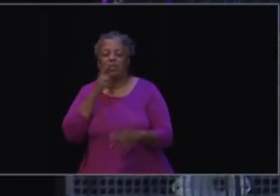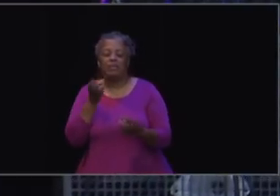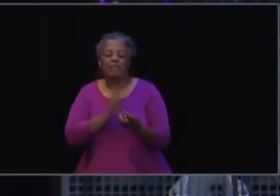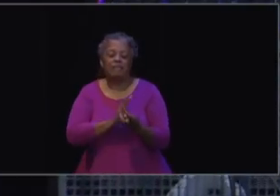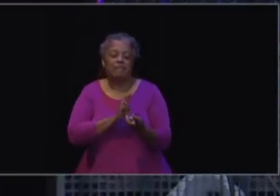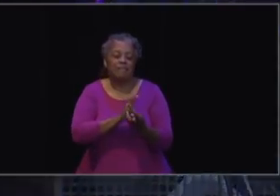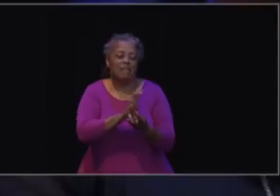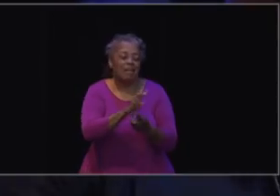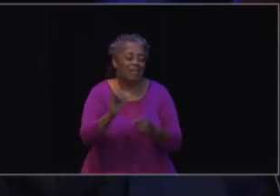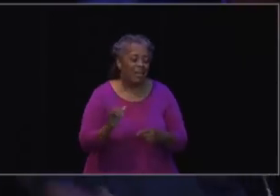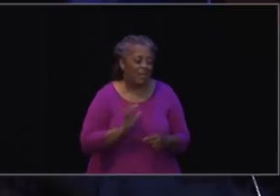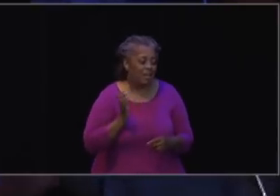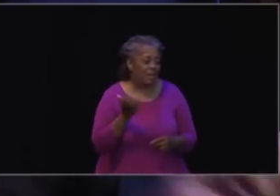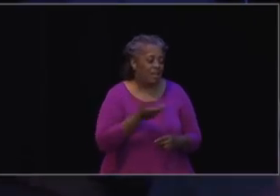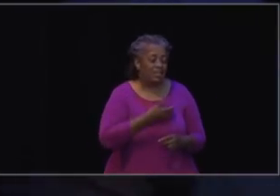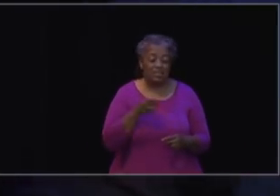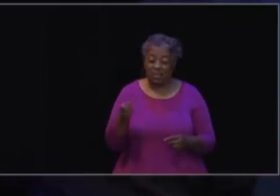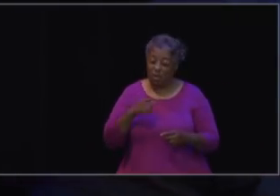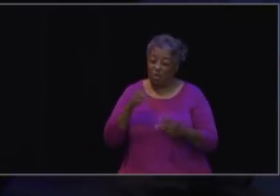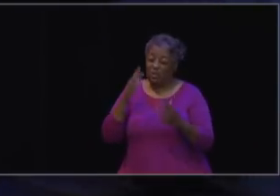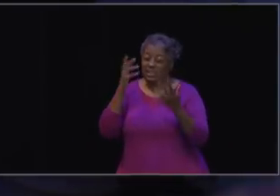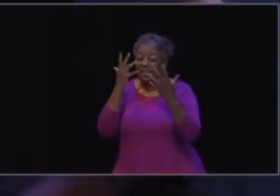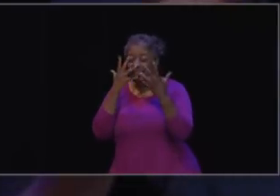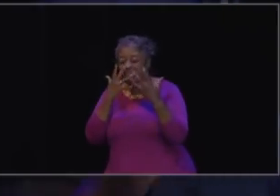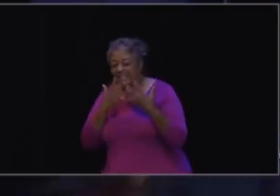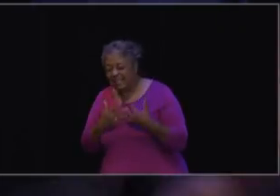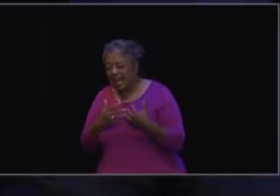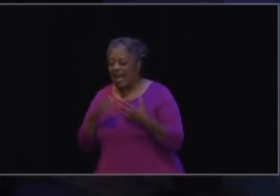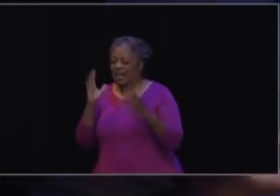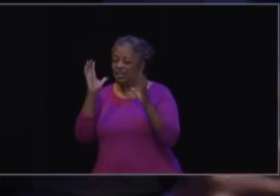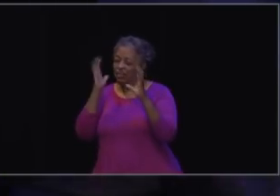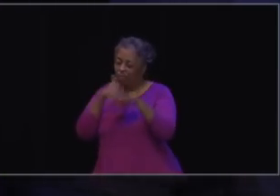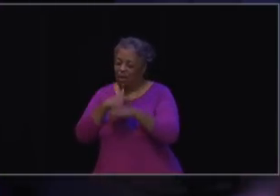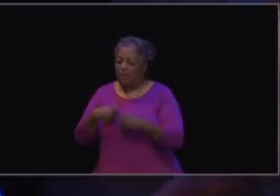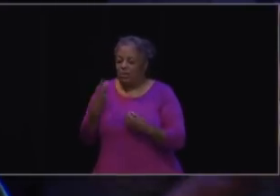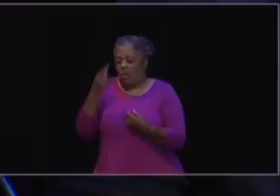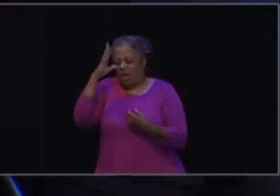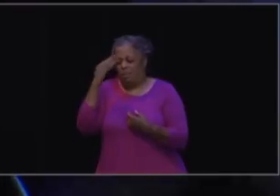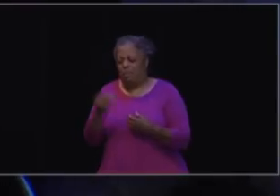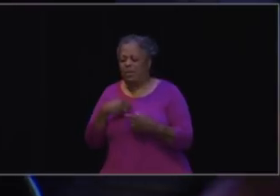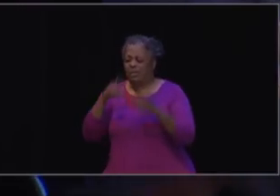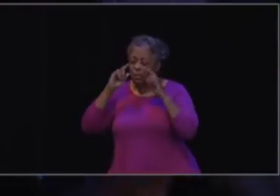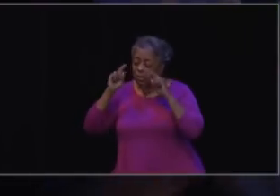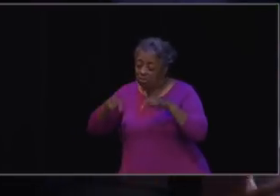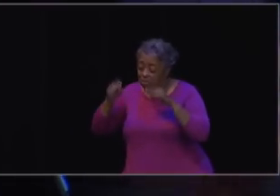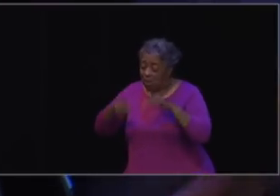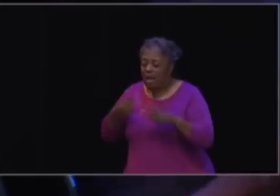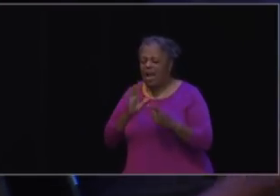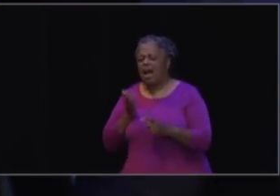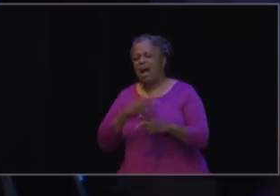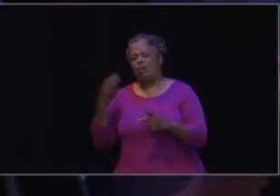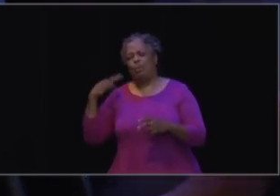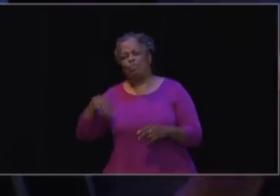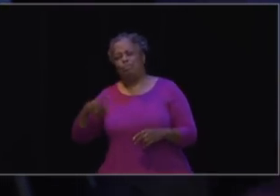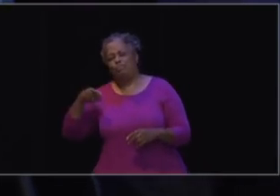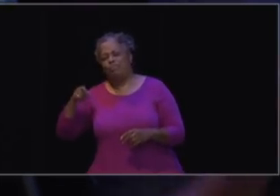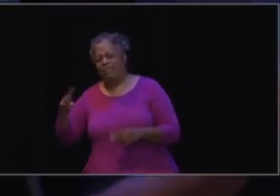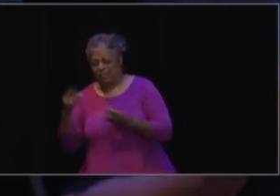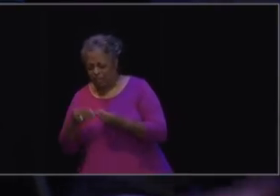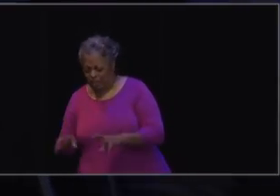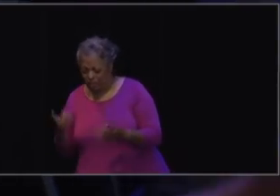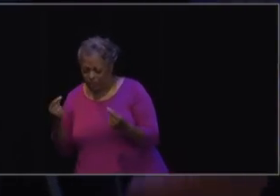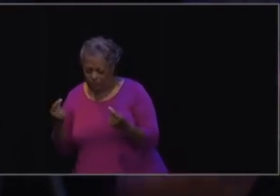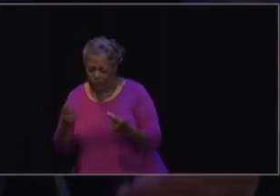like us. These sad straight white boys crying in their pillows. What we gonna do if we lose our privilege? Oh, good Lord,